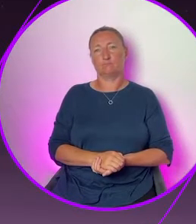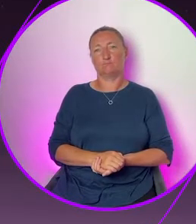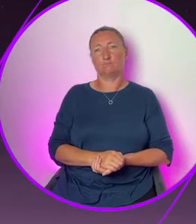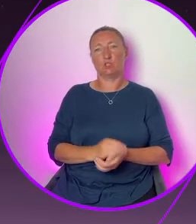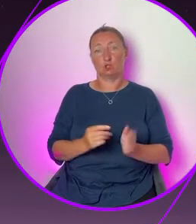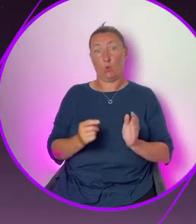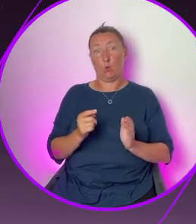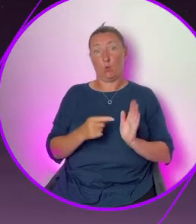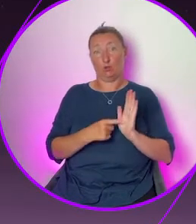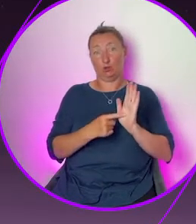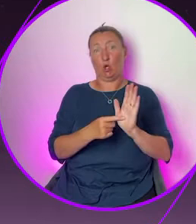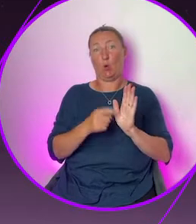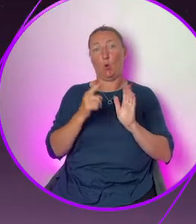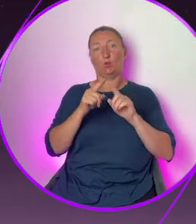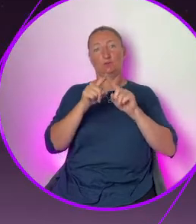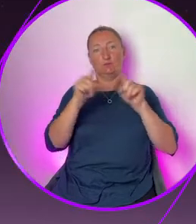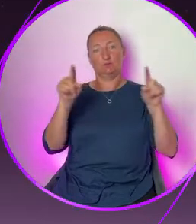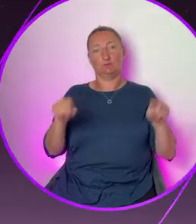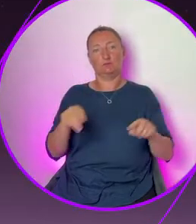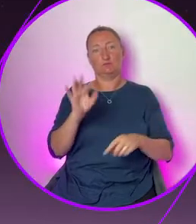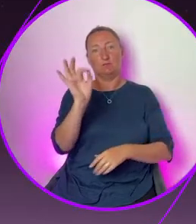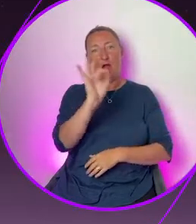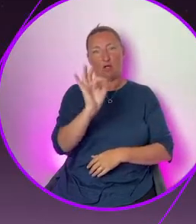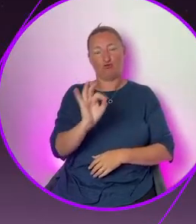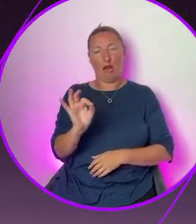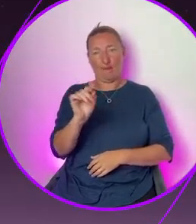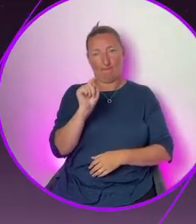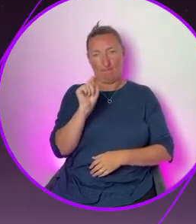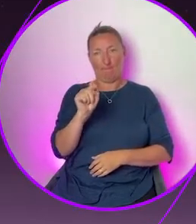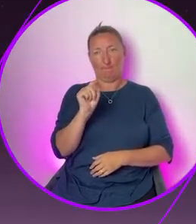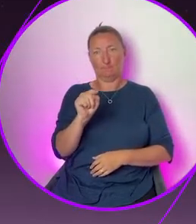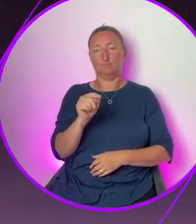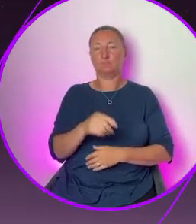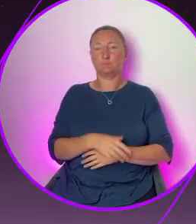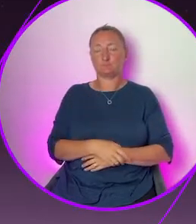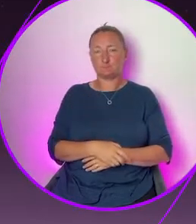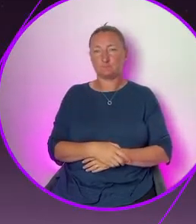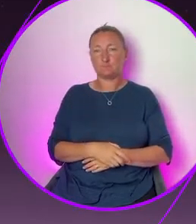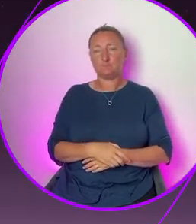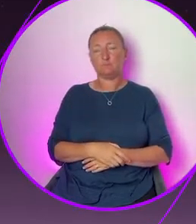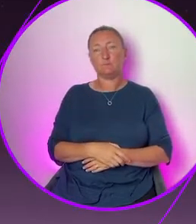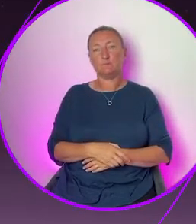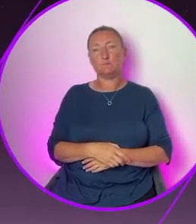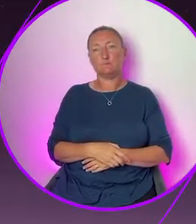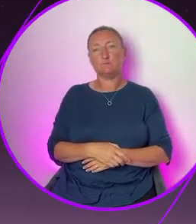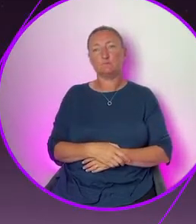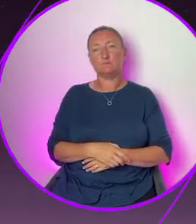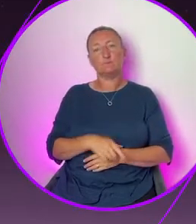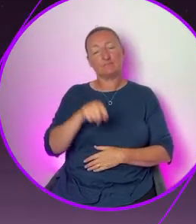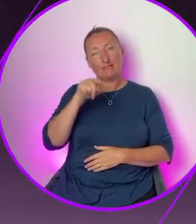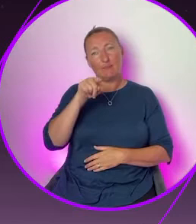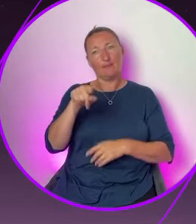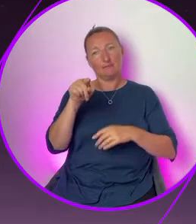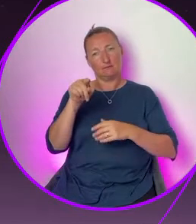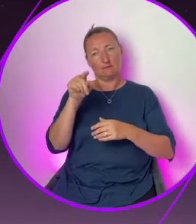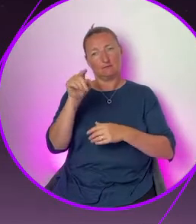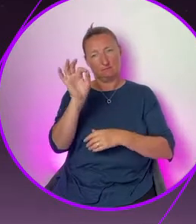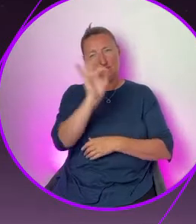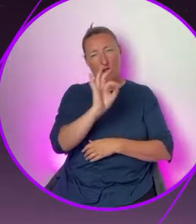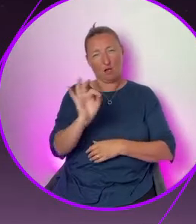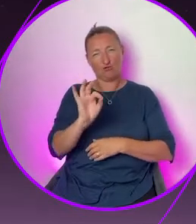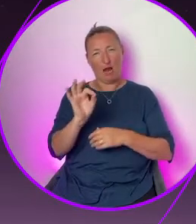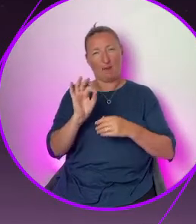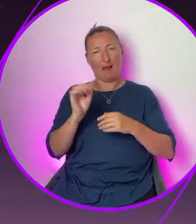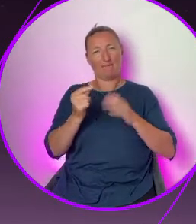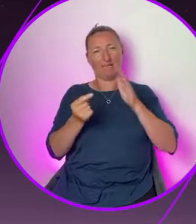this is a diagram. It is a diagram, which kind of puts forward the key